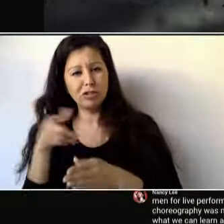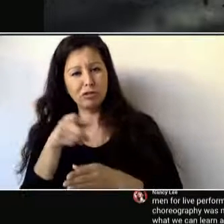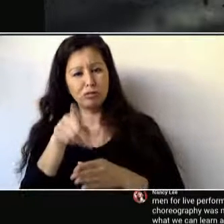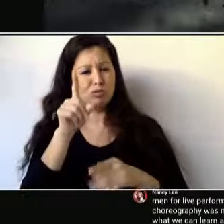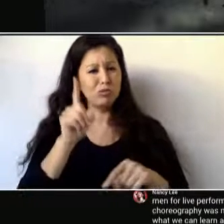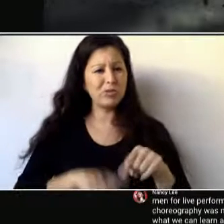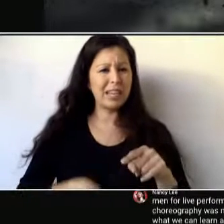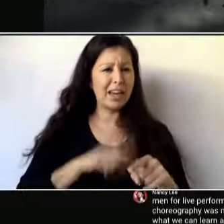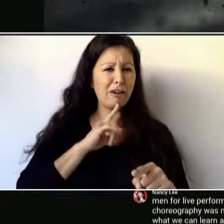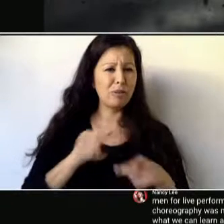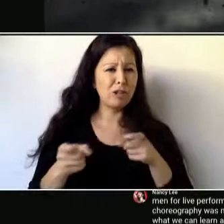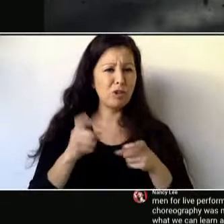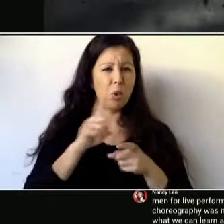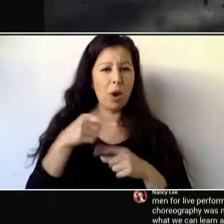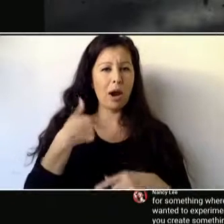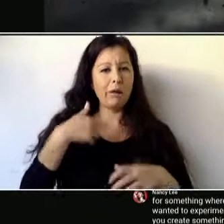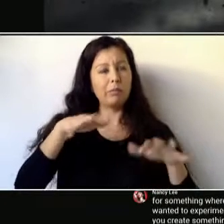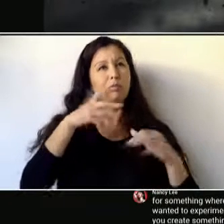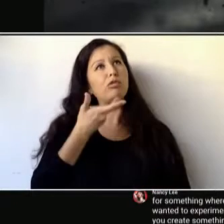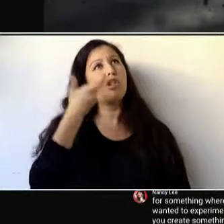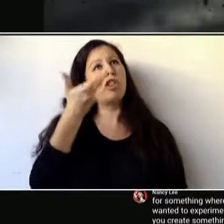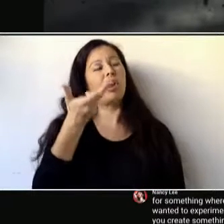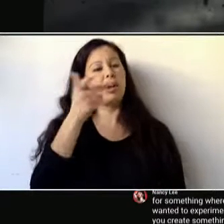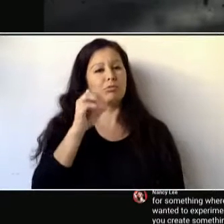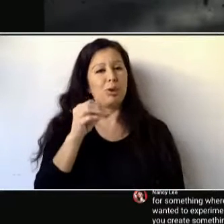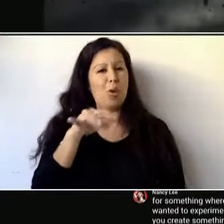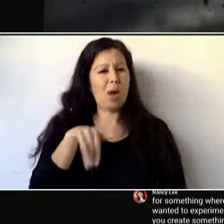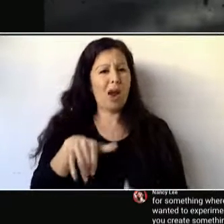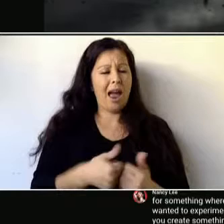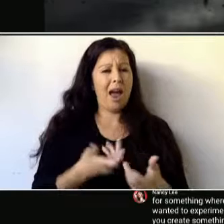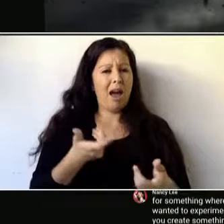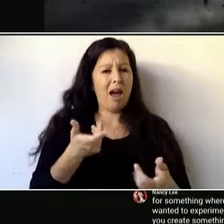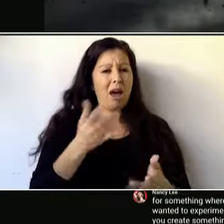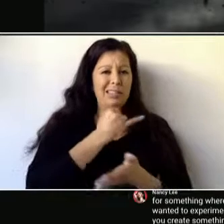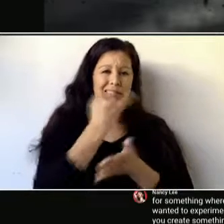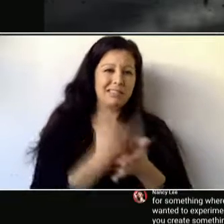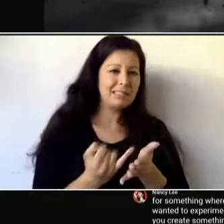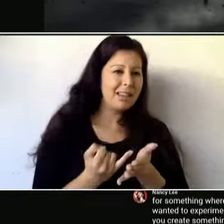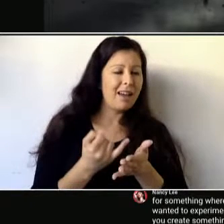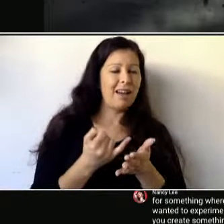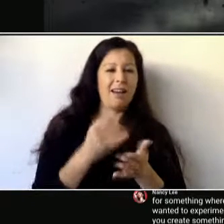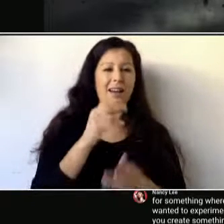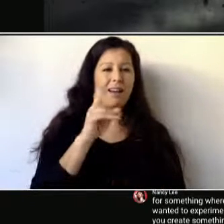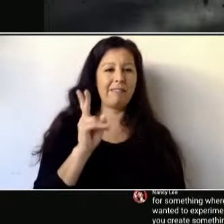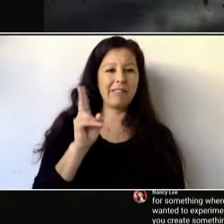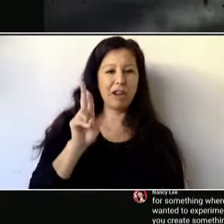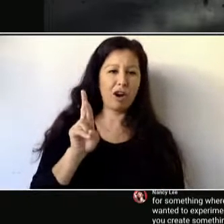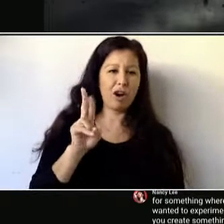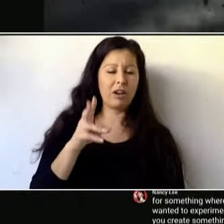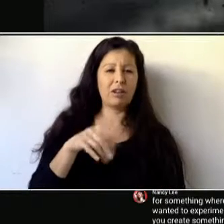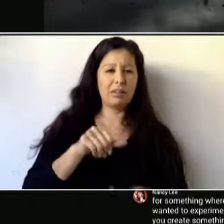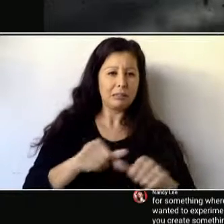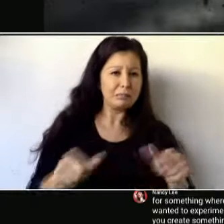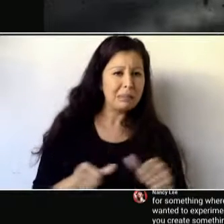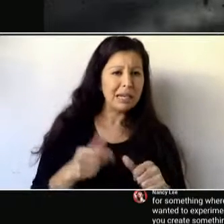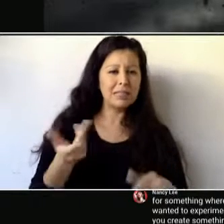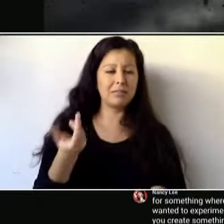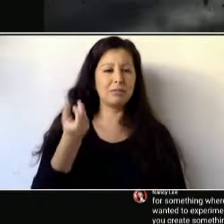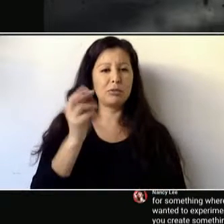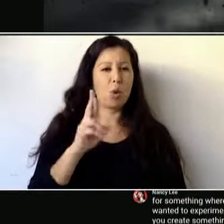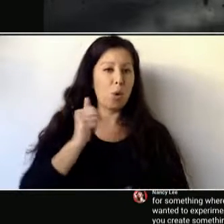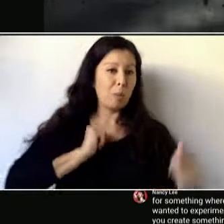you can't really control where they're looking. So like, how do you design a virtual environment or space or